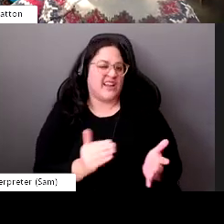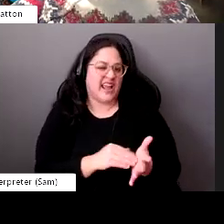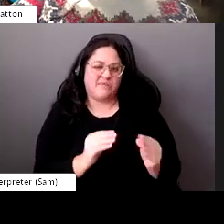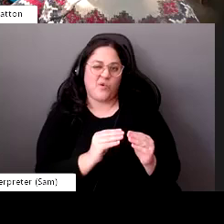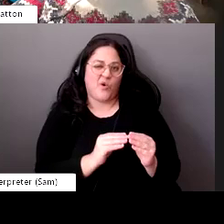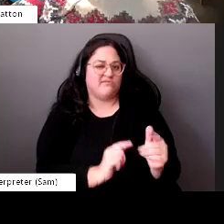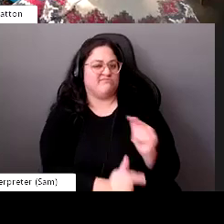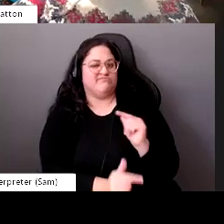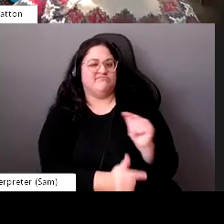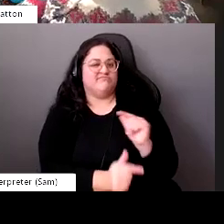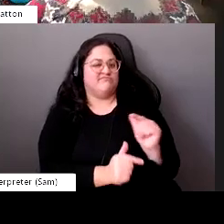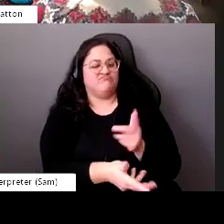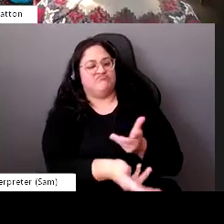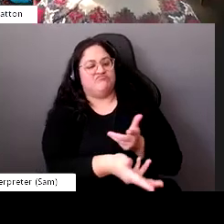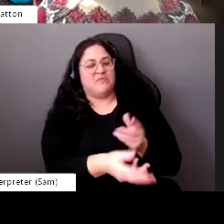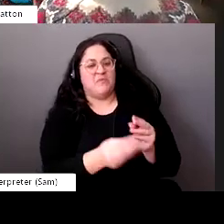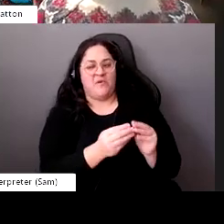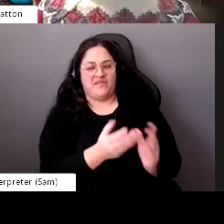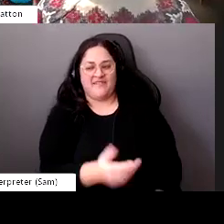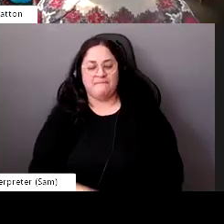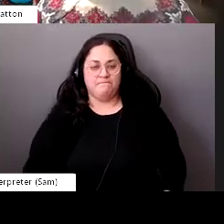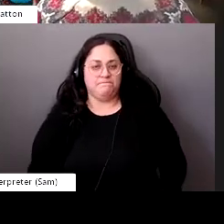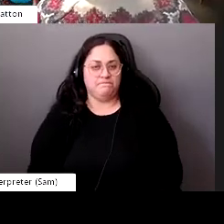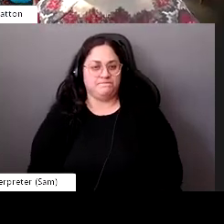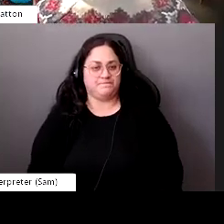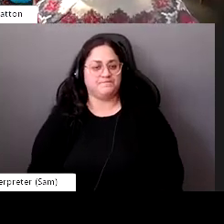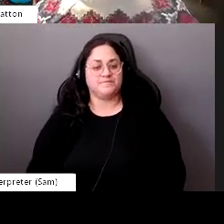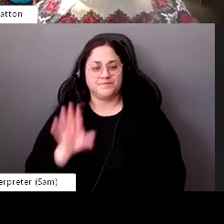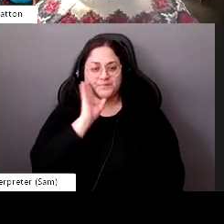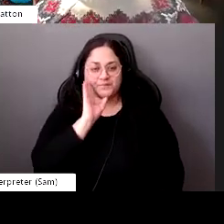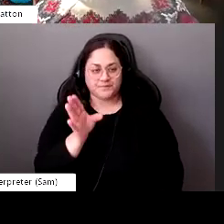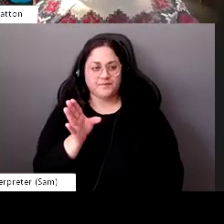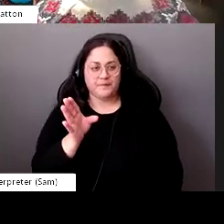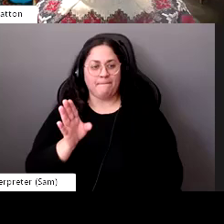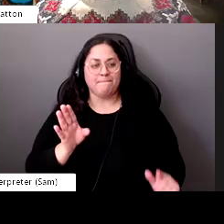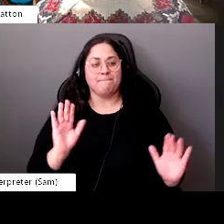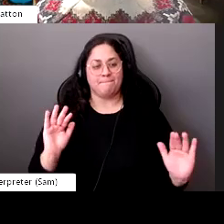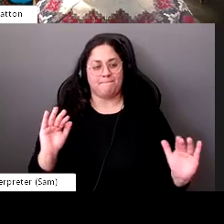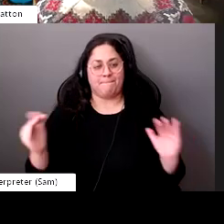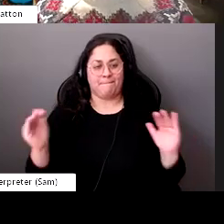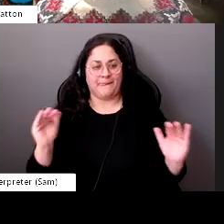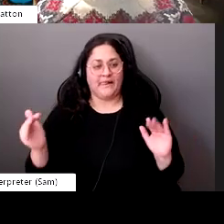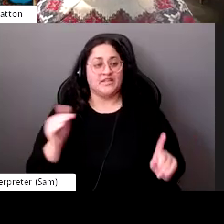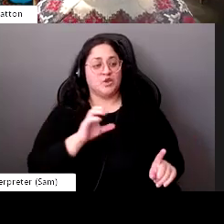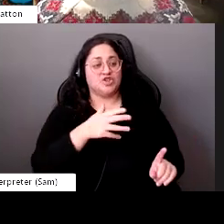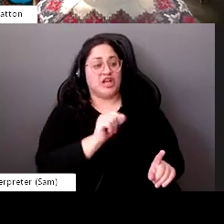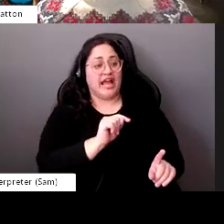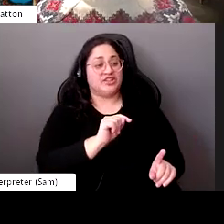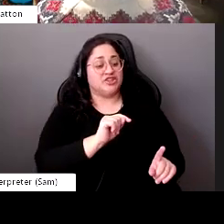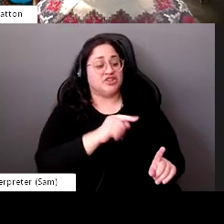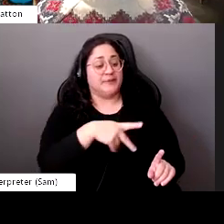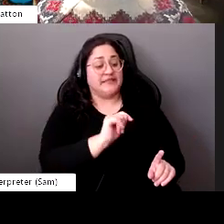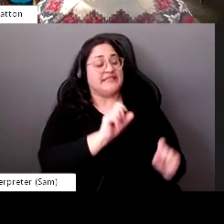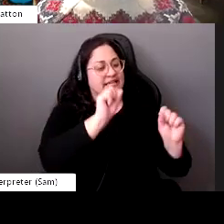is what ChatGPT can do that Google cannot do. It can generate. It can create. But Phil, do you want to just show